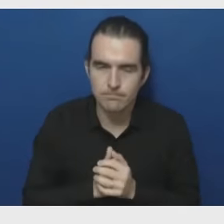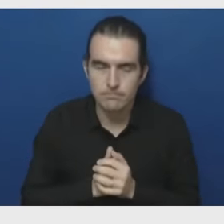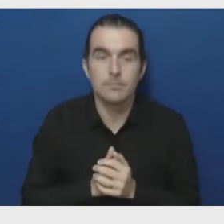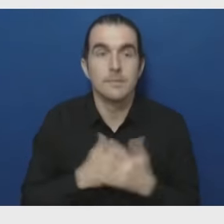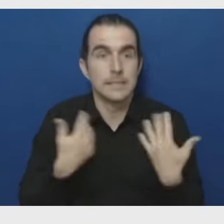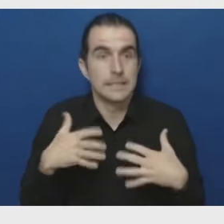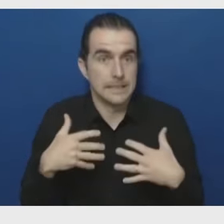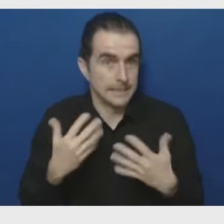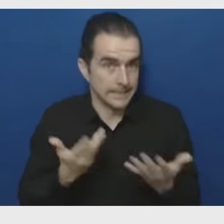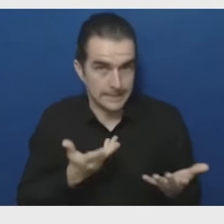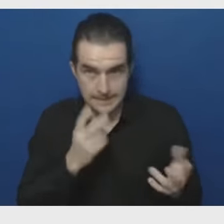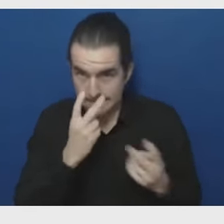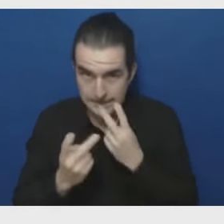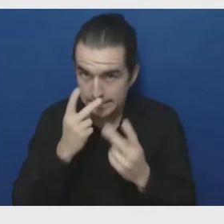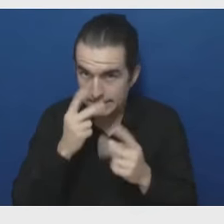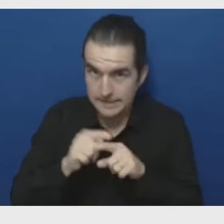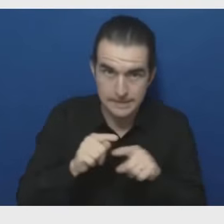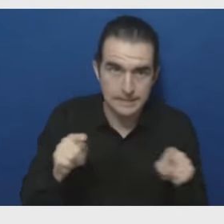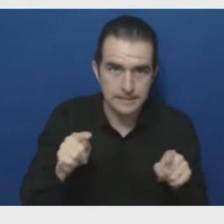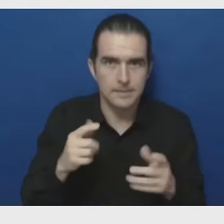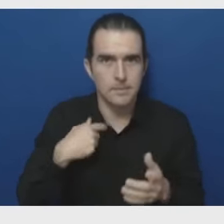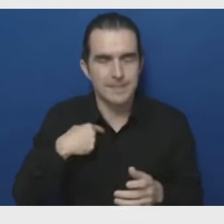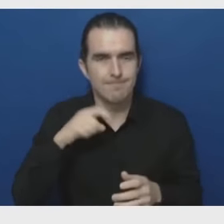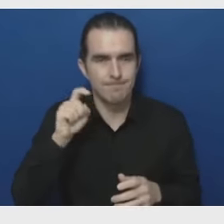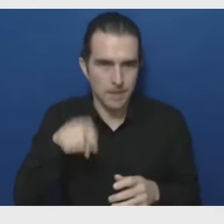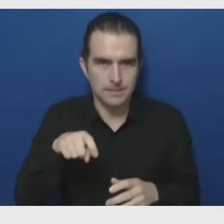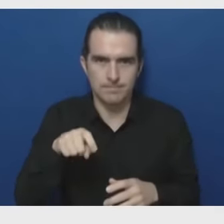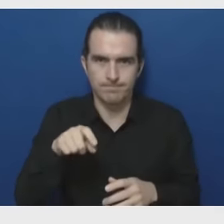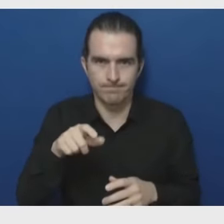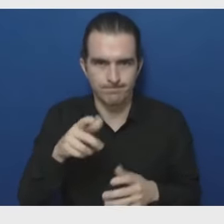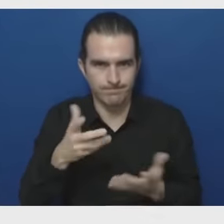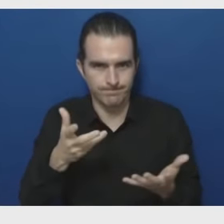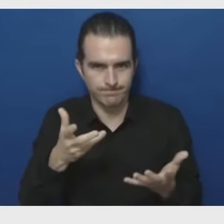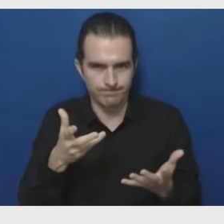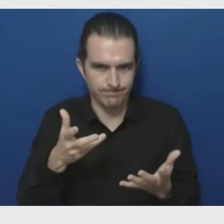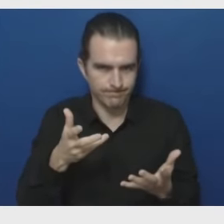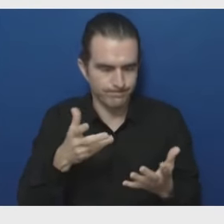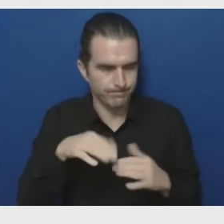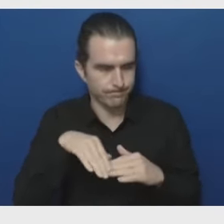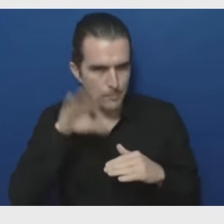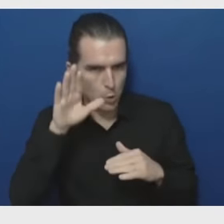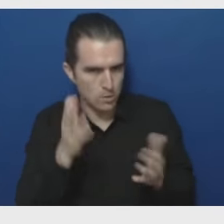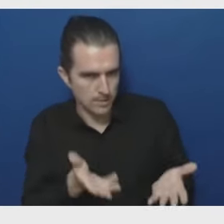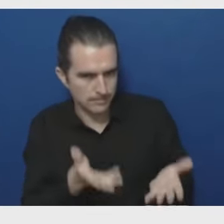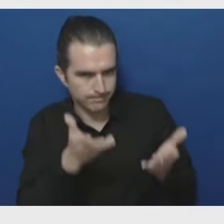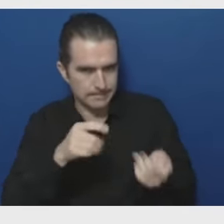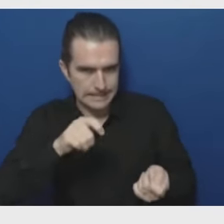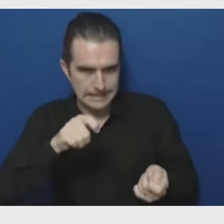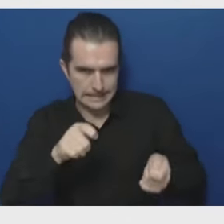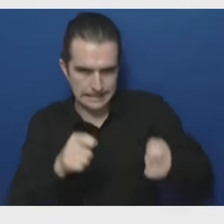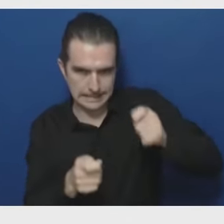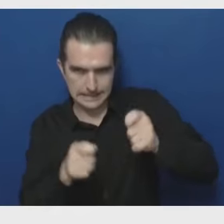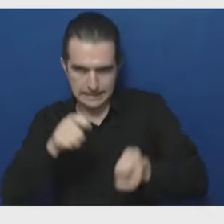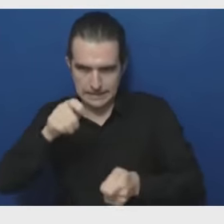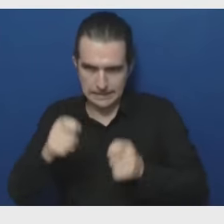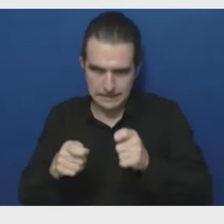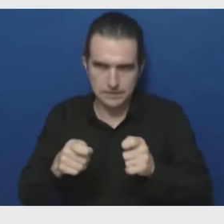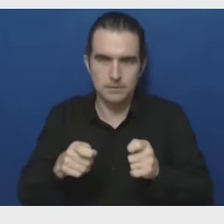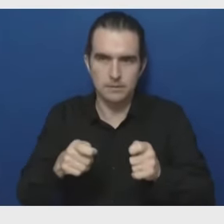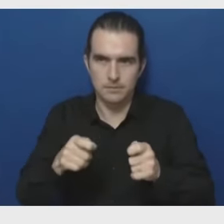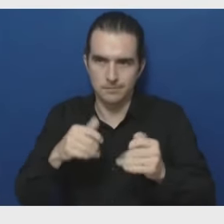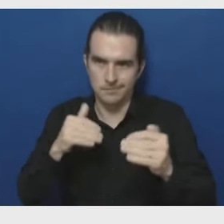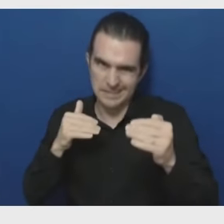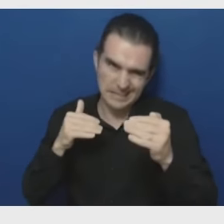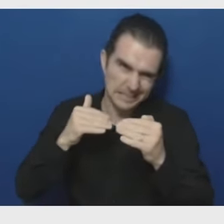global community, particularly countries that are major contributors and are required according to the convention, but also the